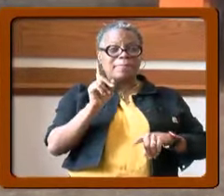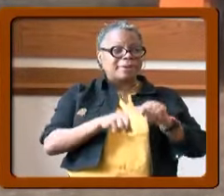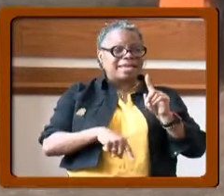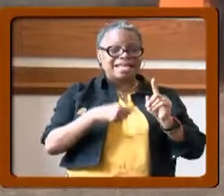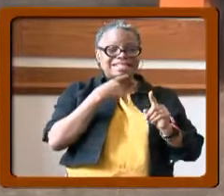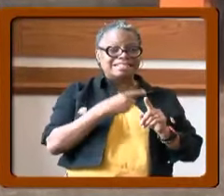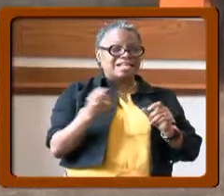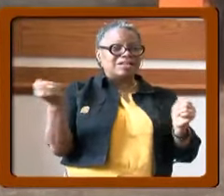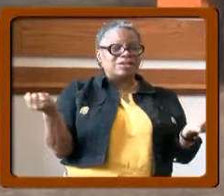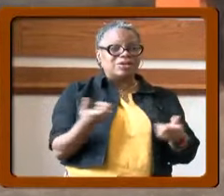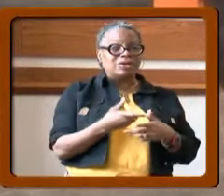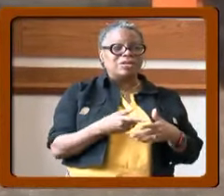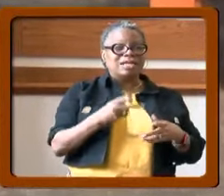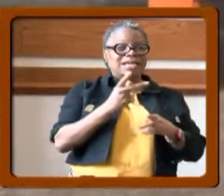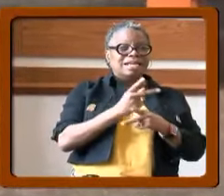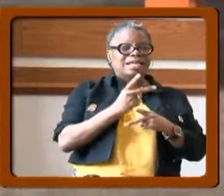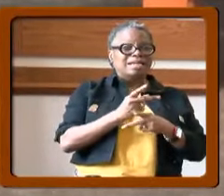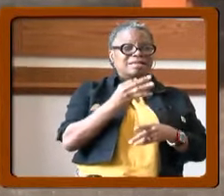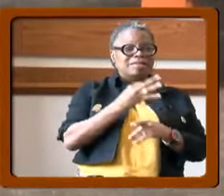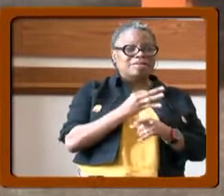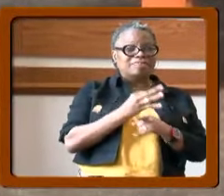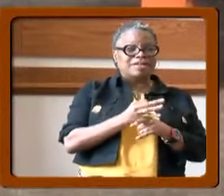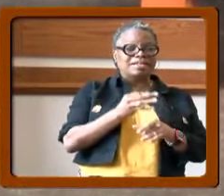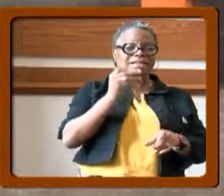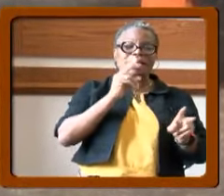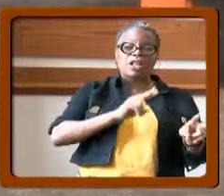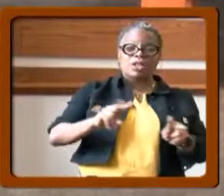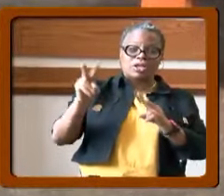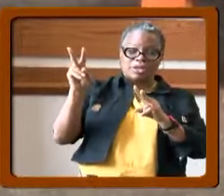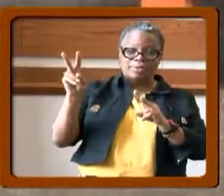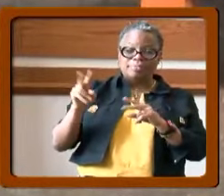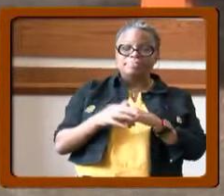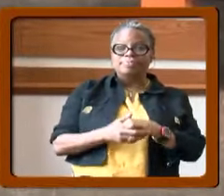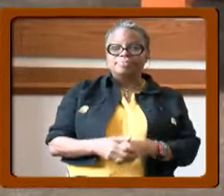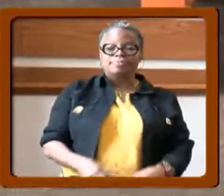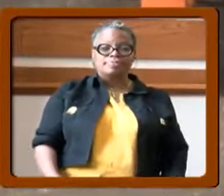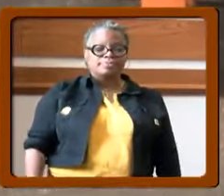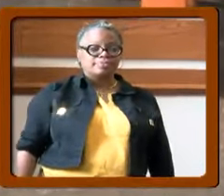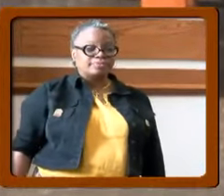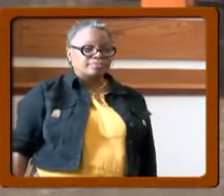all. Keep the faith and keep looking up.